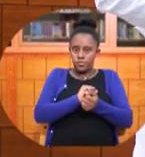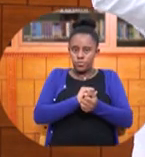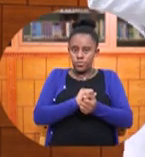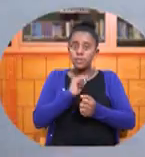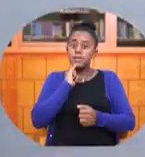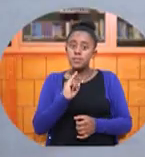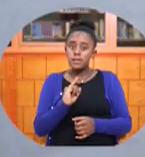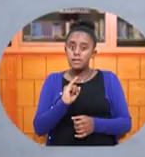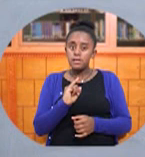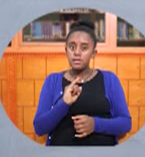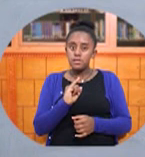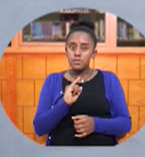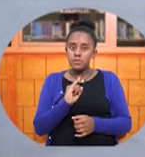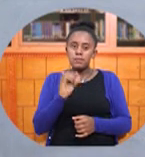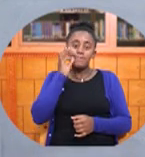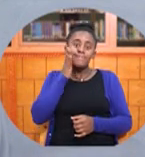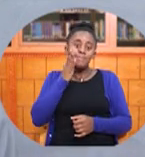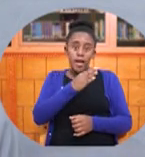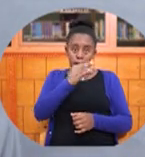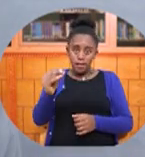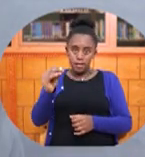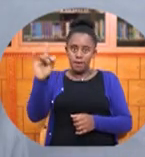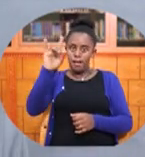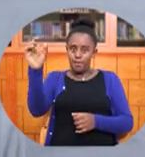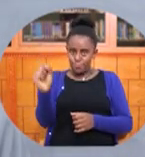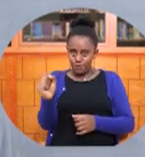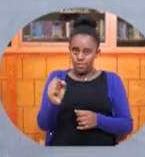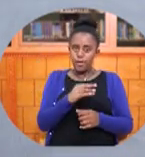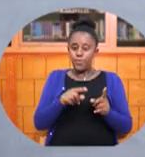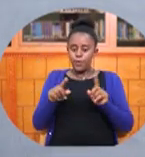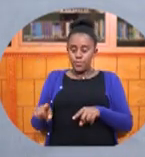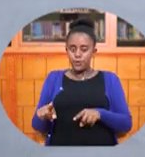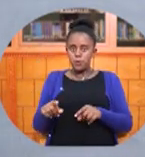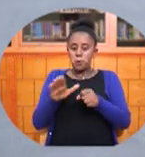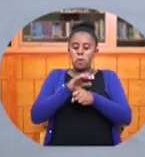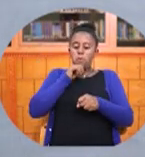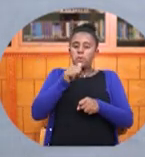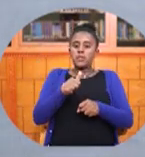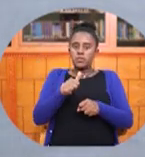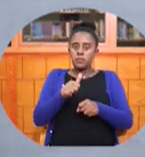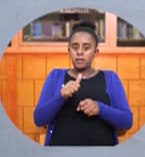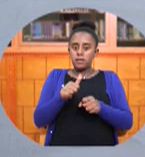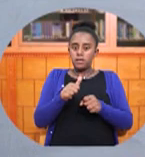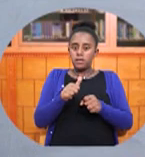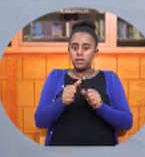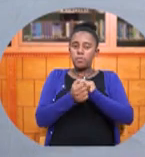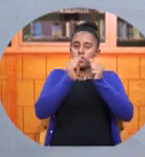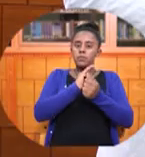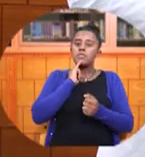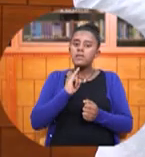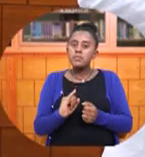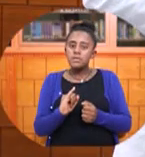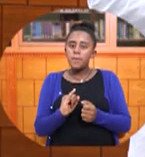is honeybee and housefly. And also we see incomplete metamorphosis. Incomplete metamorphosis